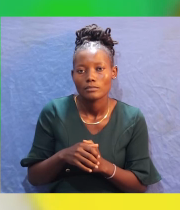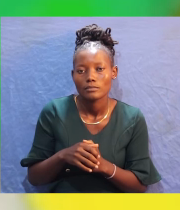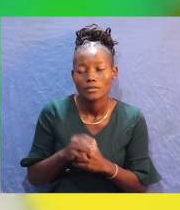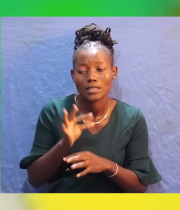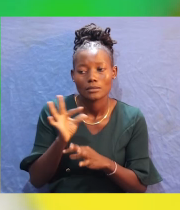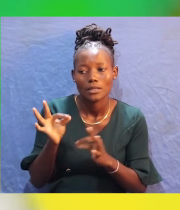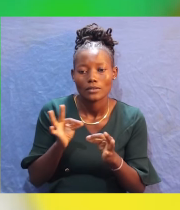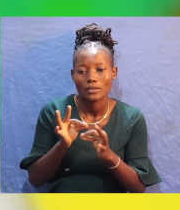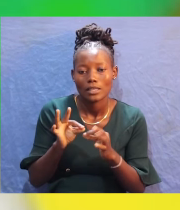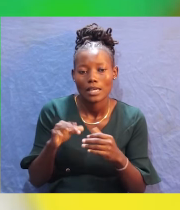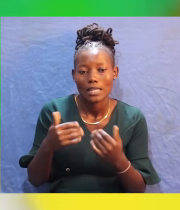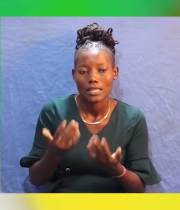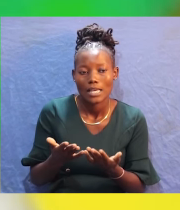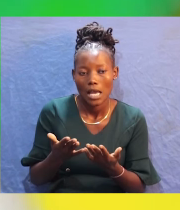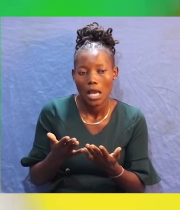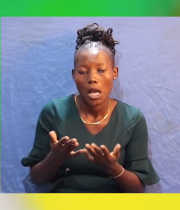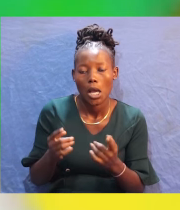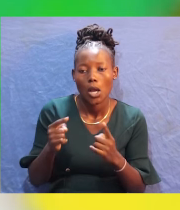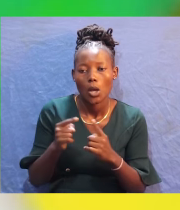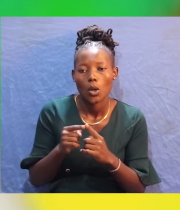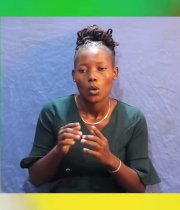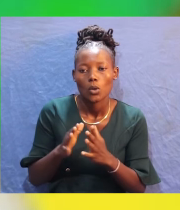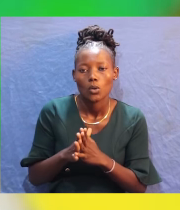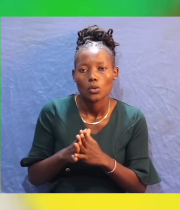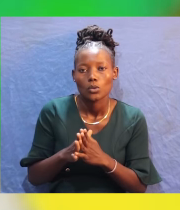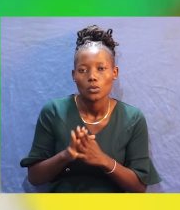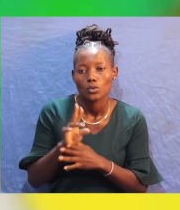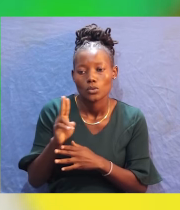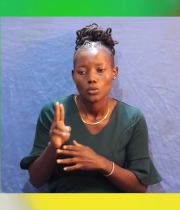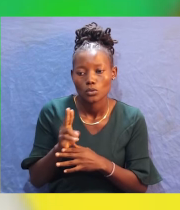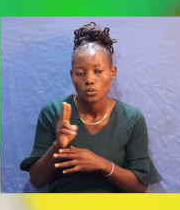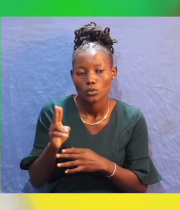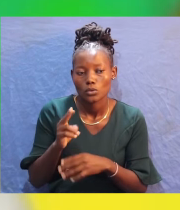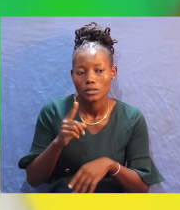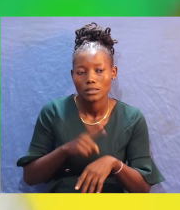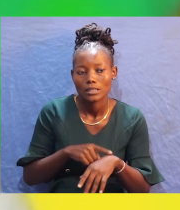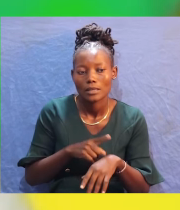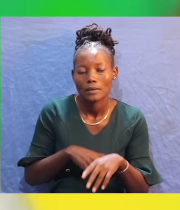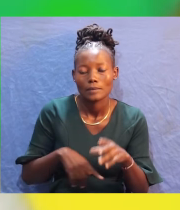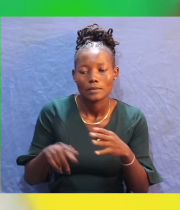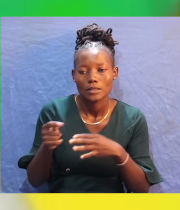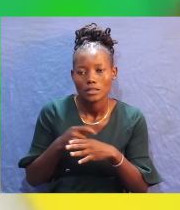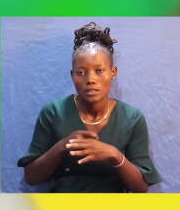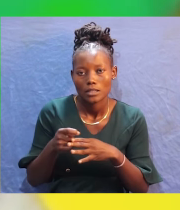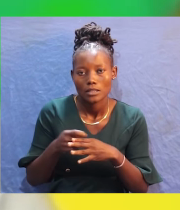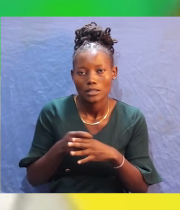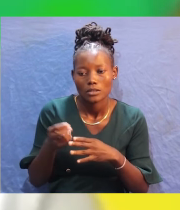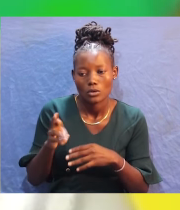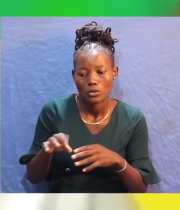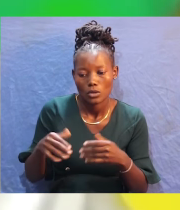exactly how maybe to incorporate such in our training programs. You're quite